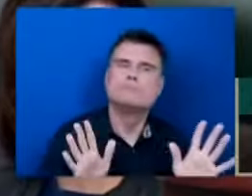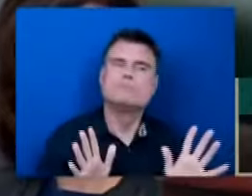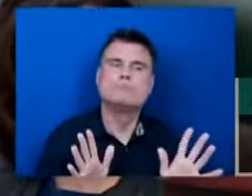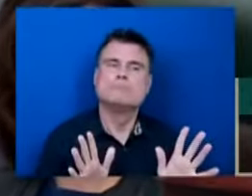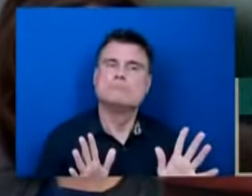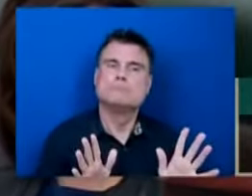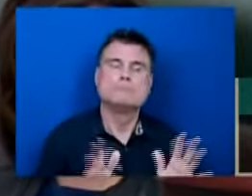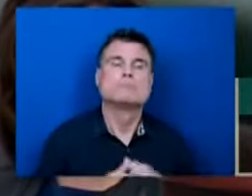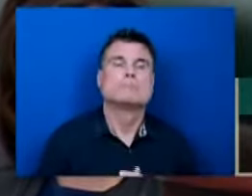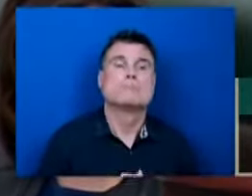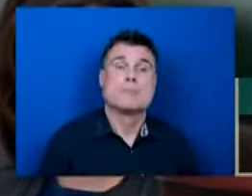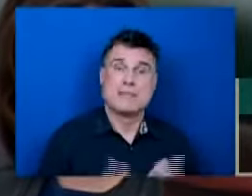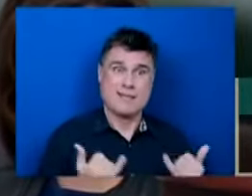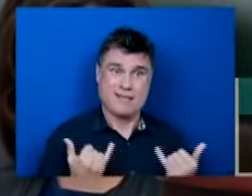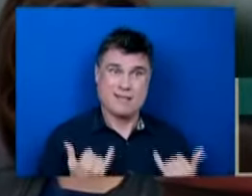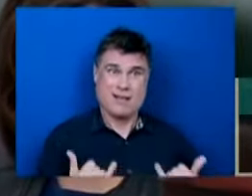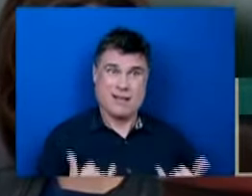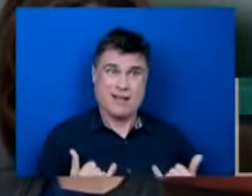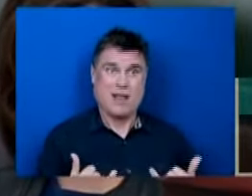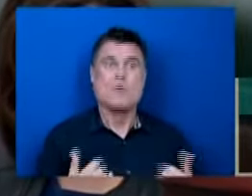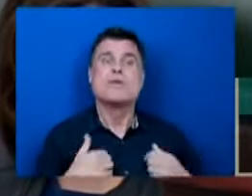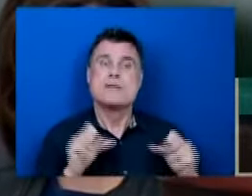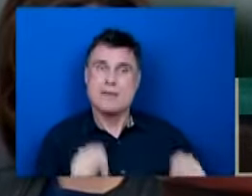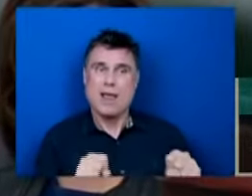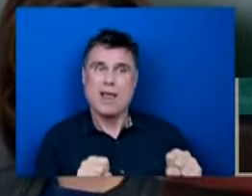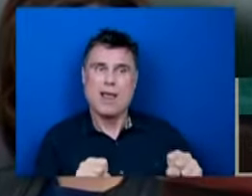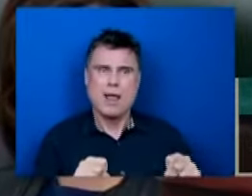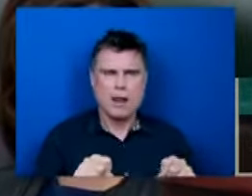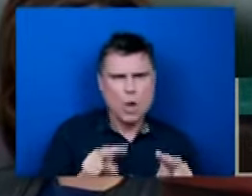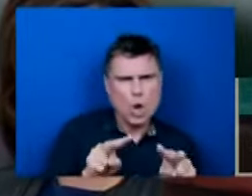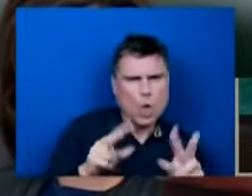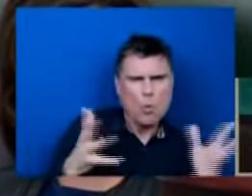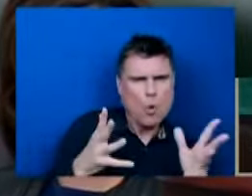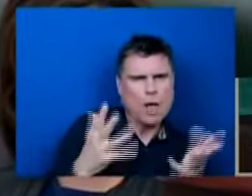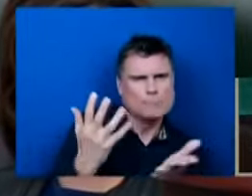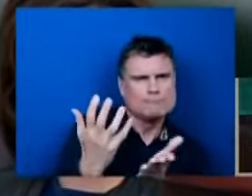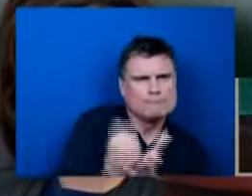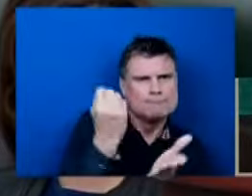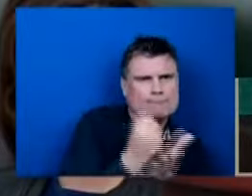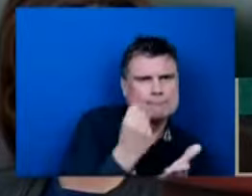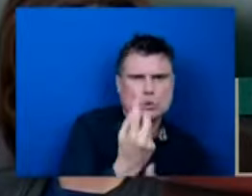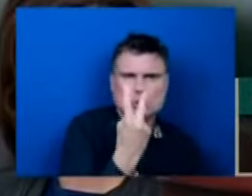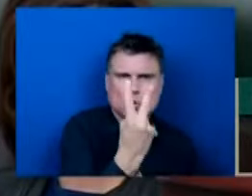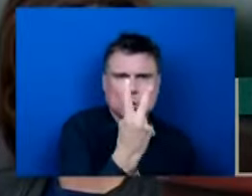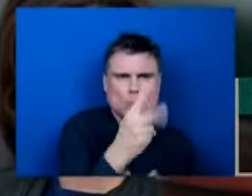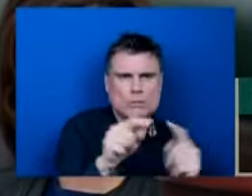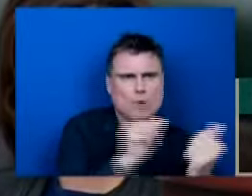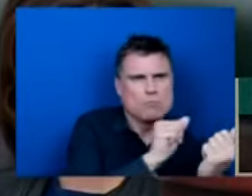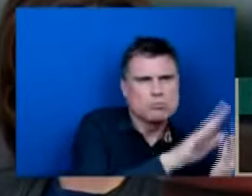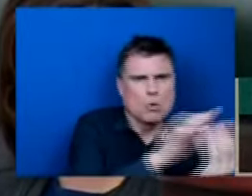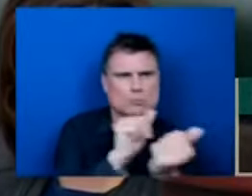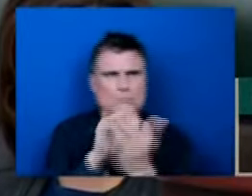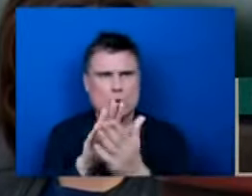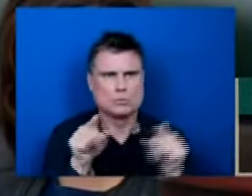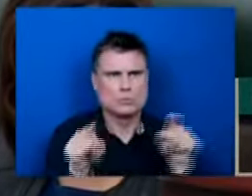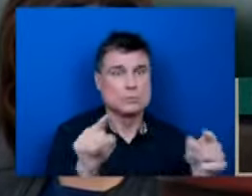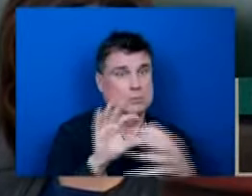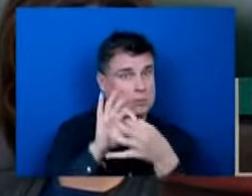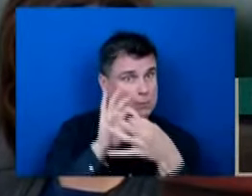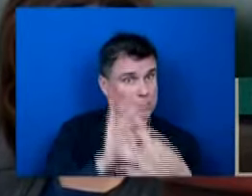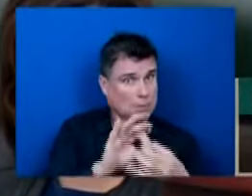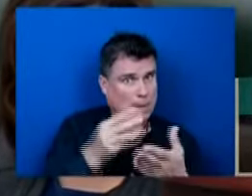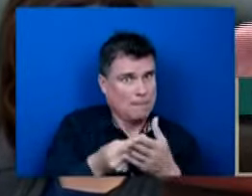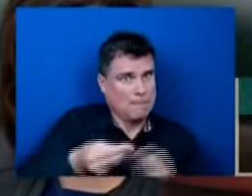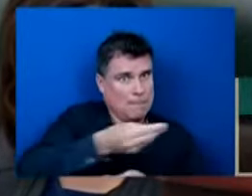observing two recent very distinct economic approaches taken when dealing with an economic shock or downturn. The